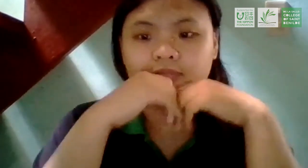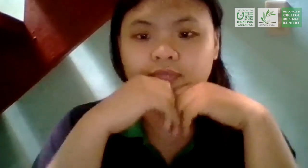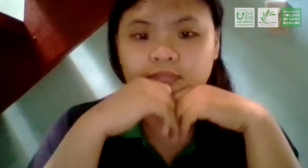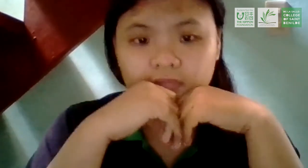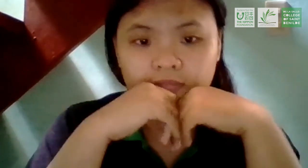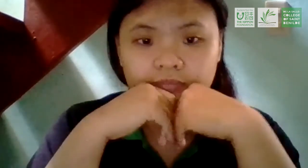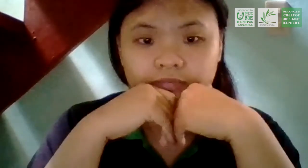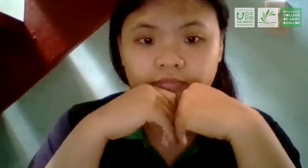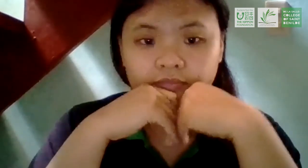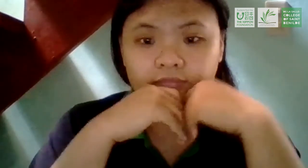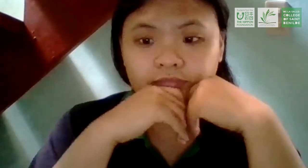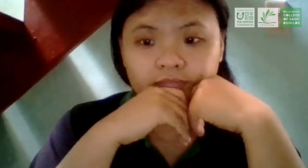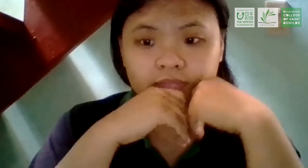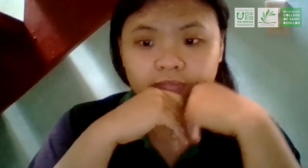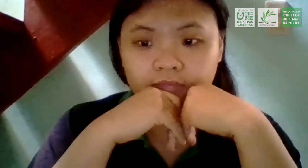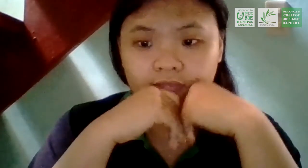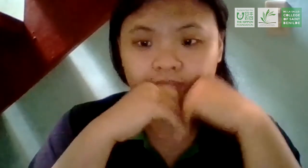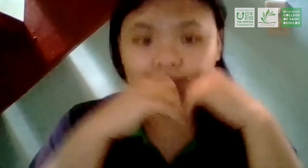on.